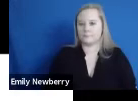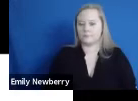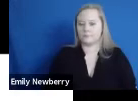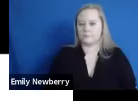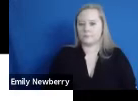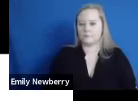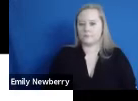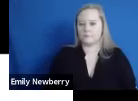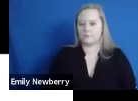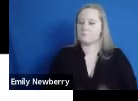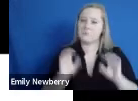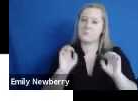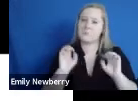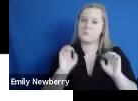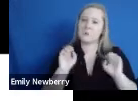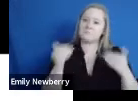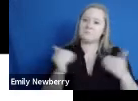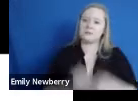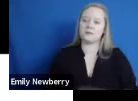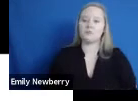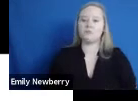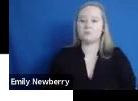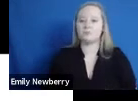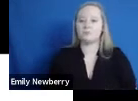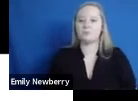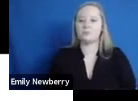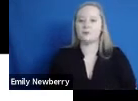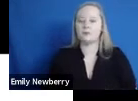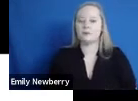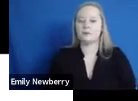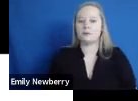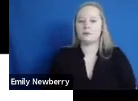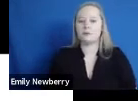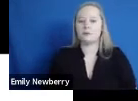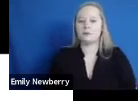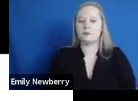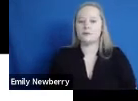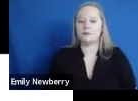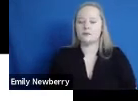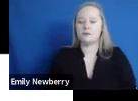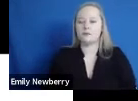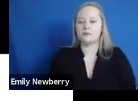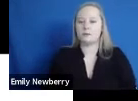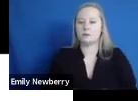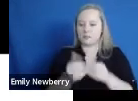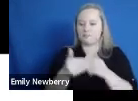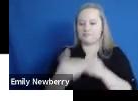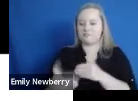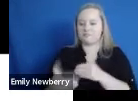Okay, then we'll go ahead and we'll go to Shane Neswood, and he'll continue with other crops.